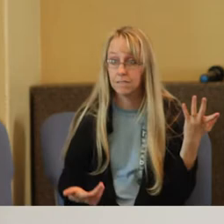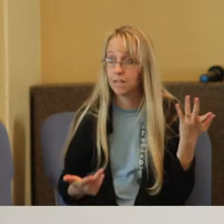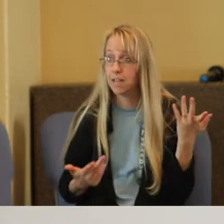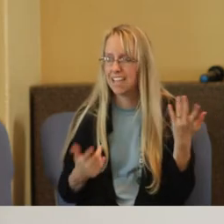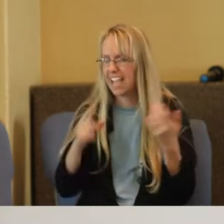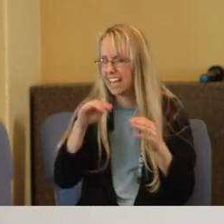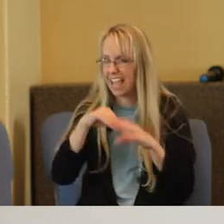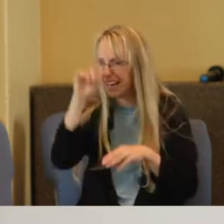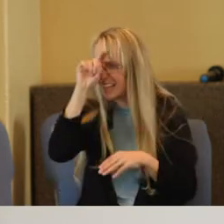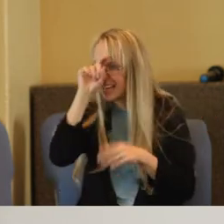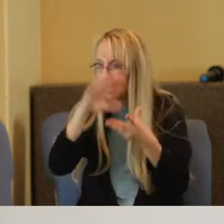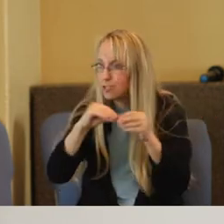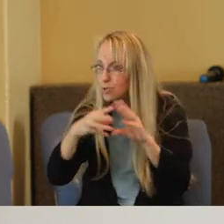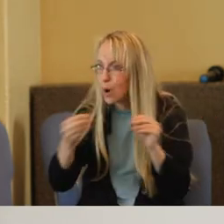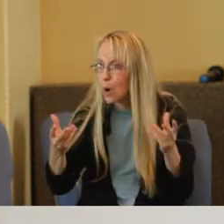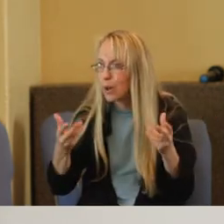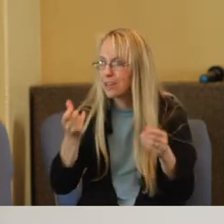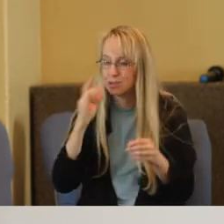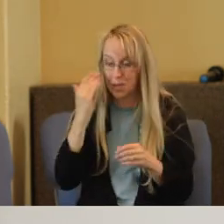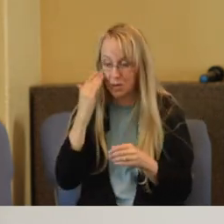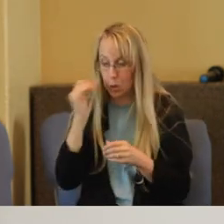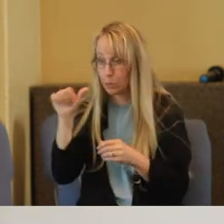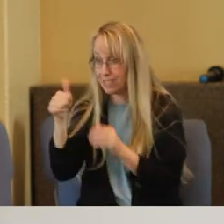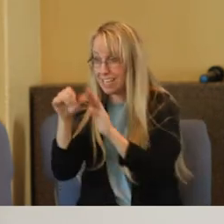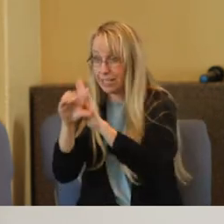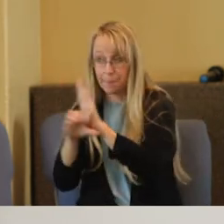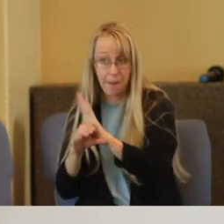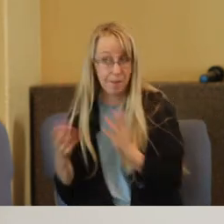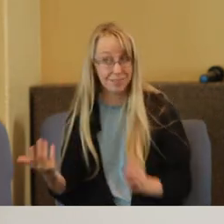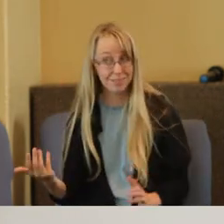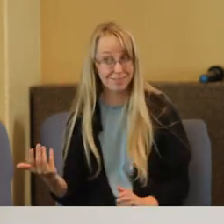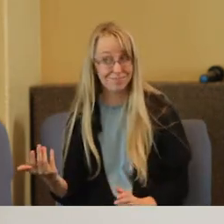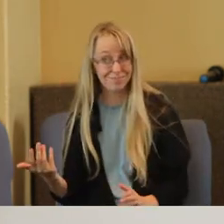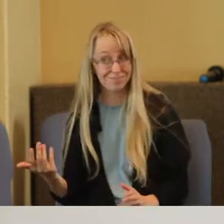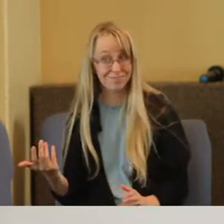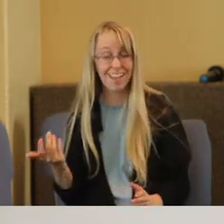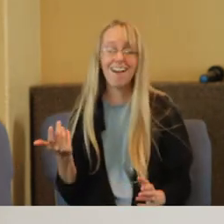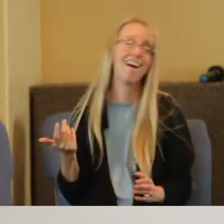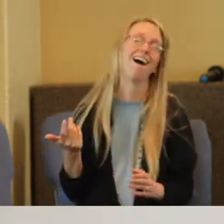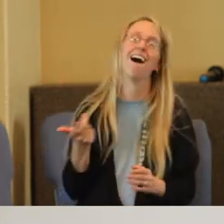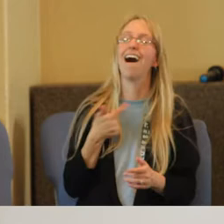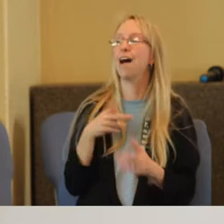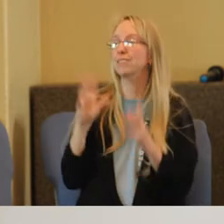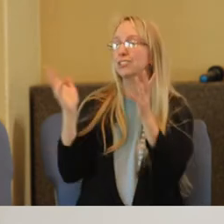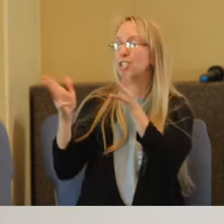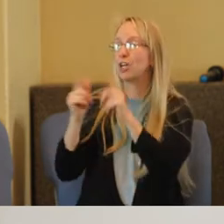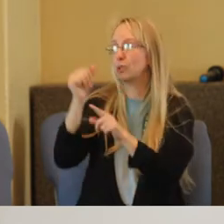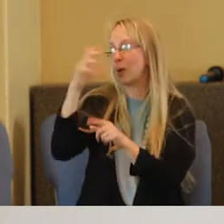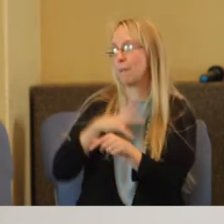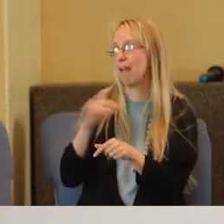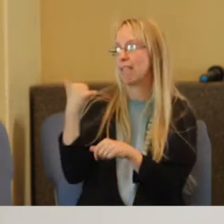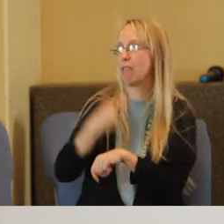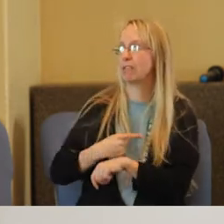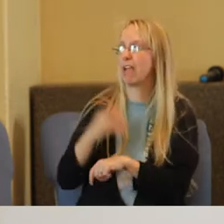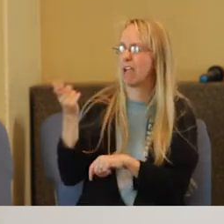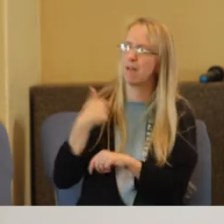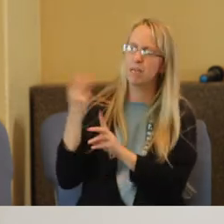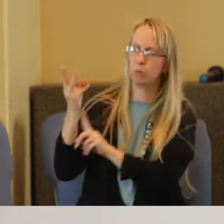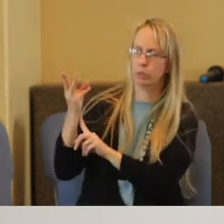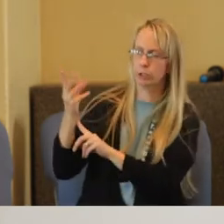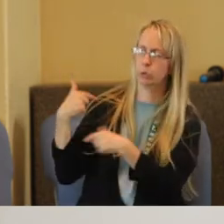and Egypt? Do they know the Ten Commandments? I talked to a gentleman the other day that I had working with me that I've been witnessing to for a while.